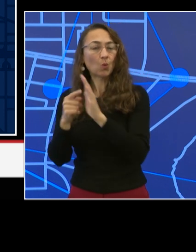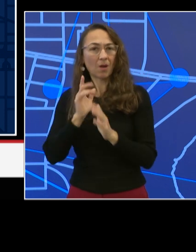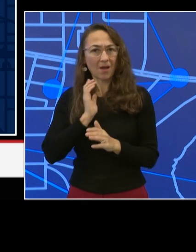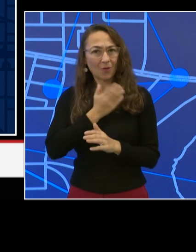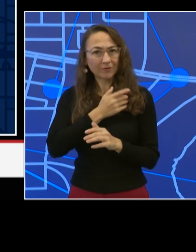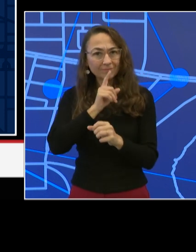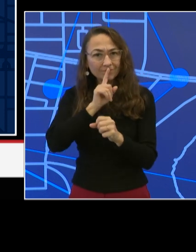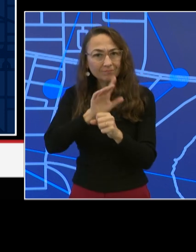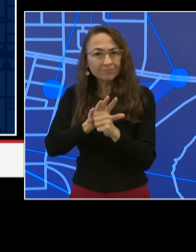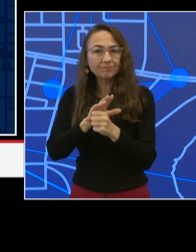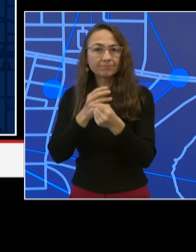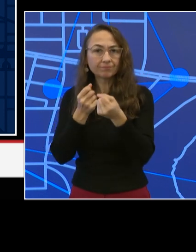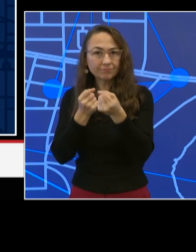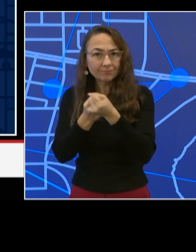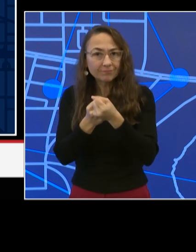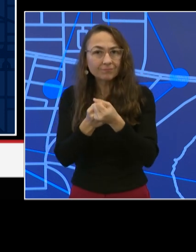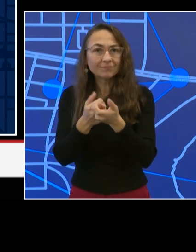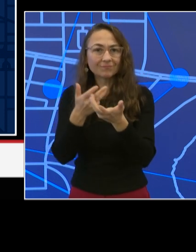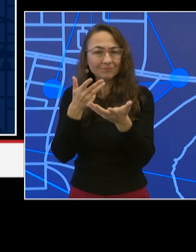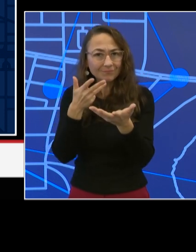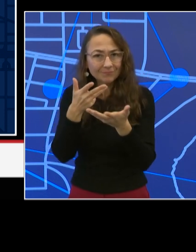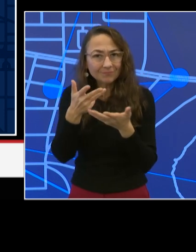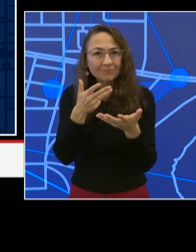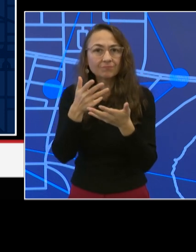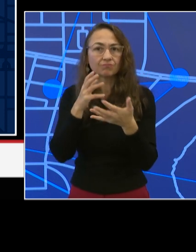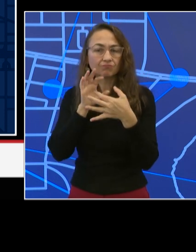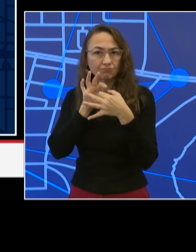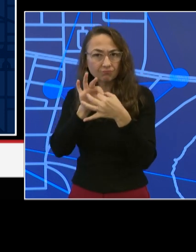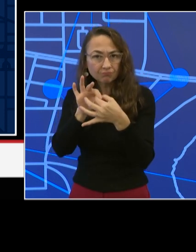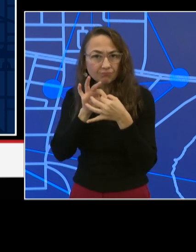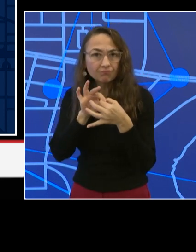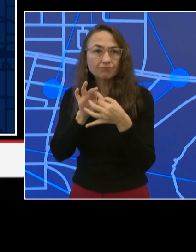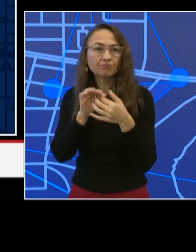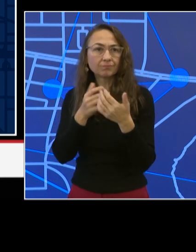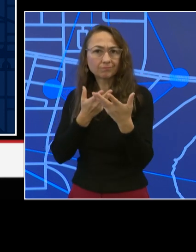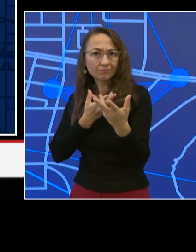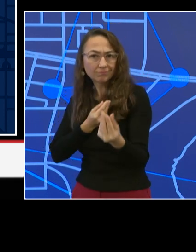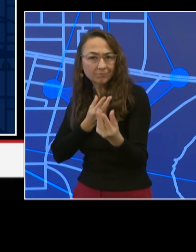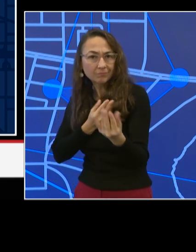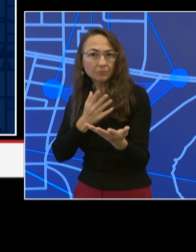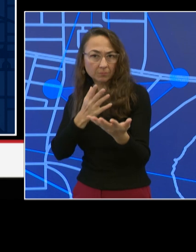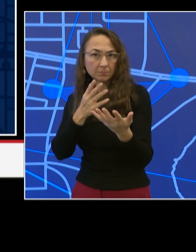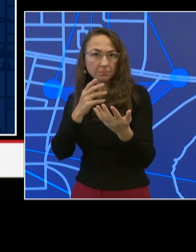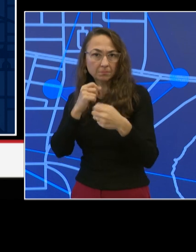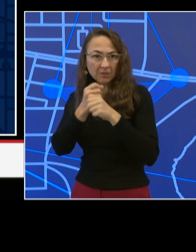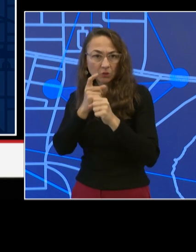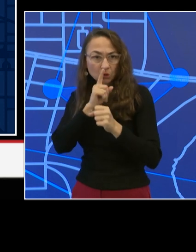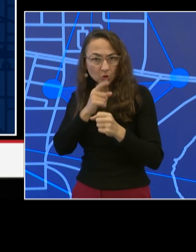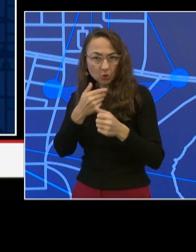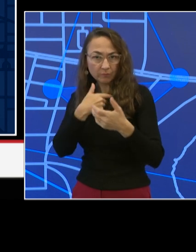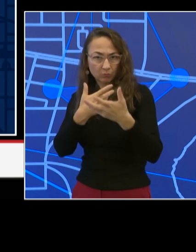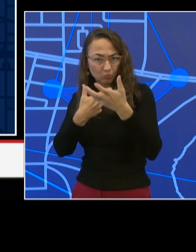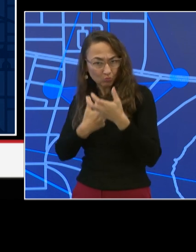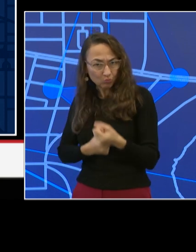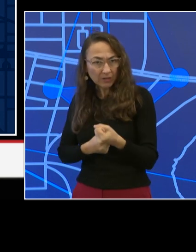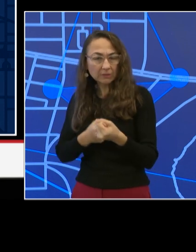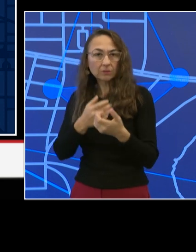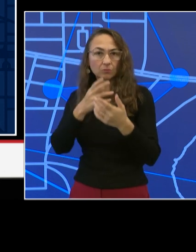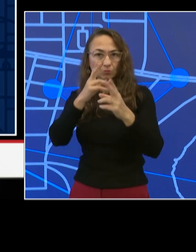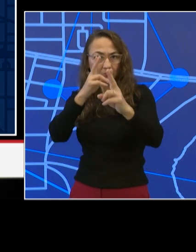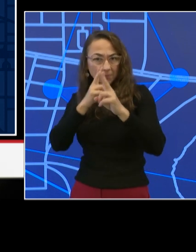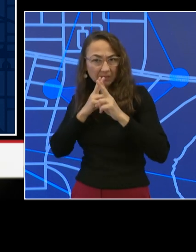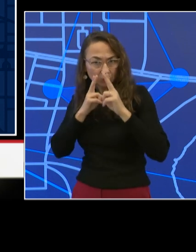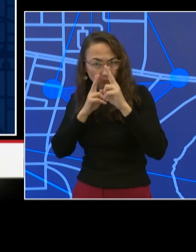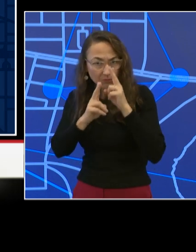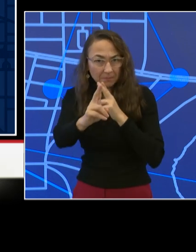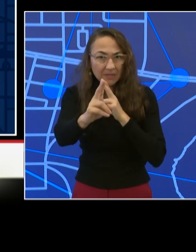listening, serving the community with empathy and compassion, and building mutual relationships of trust and respect is making an impact. I can say